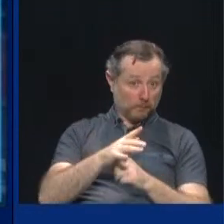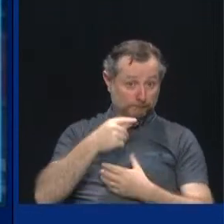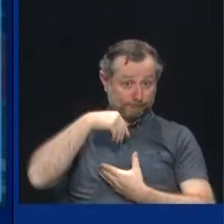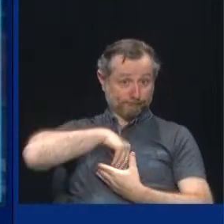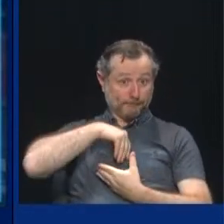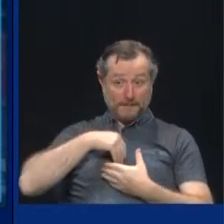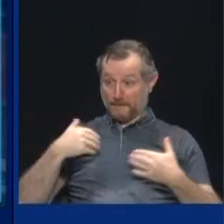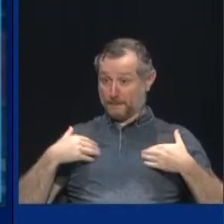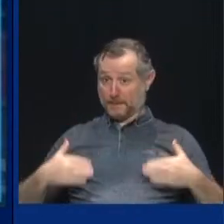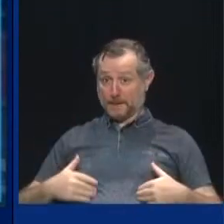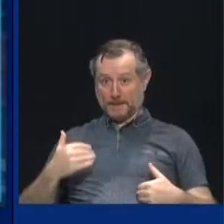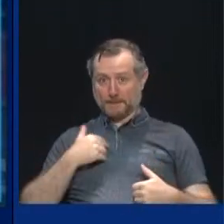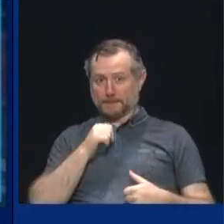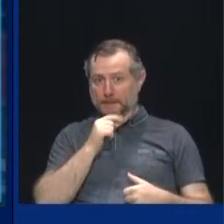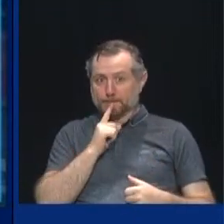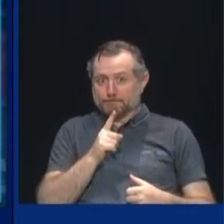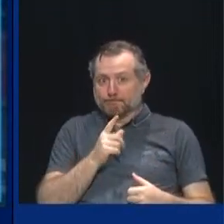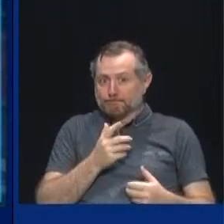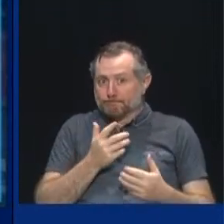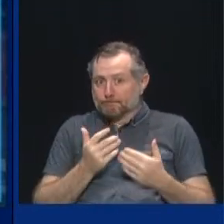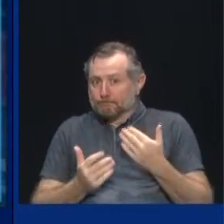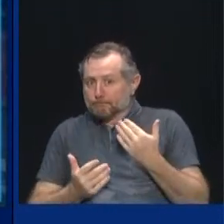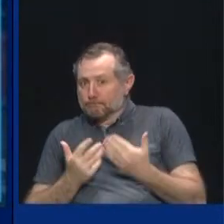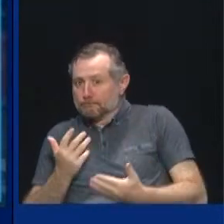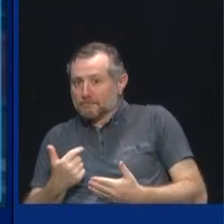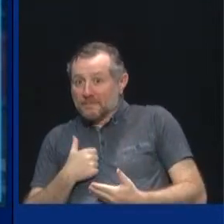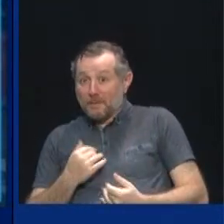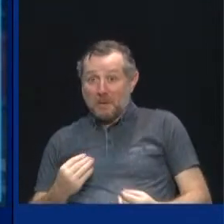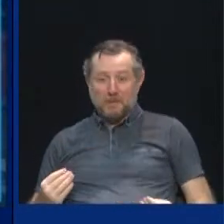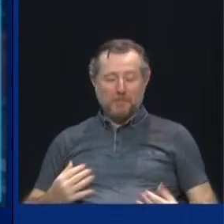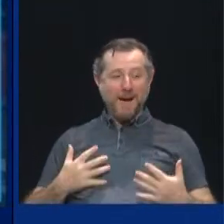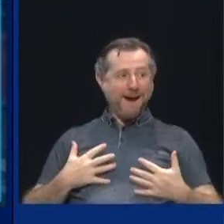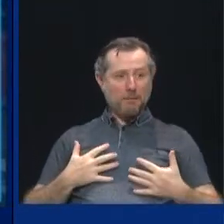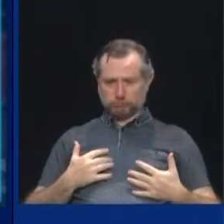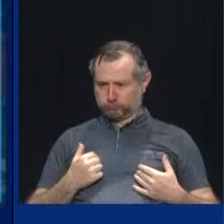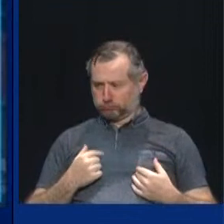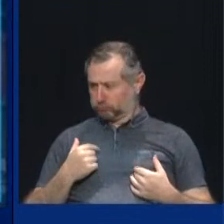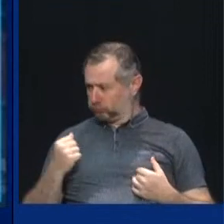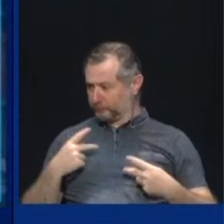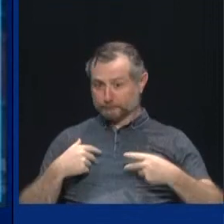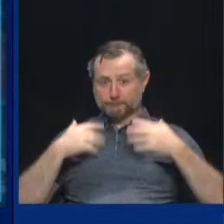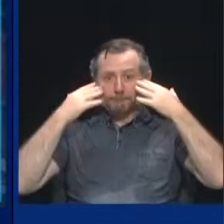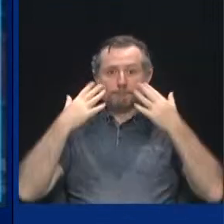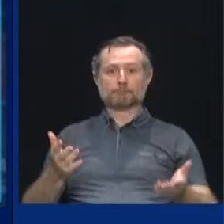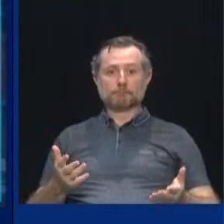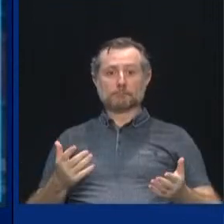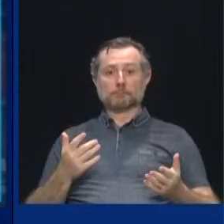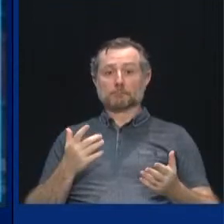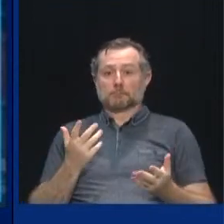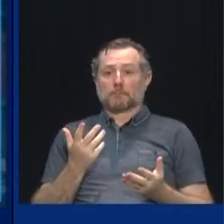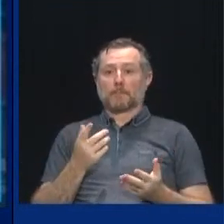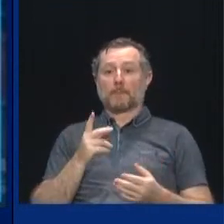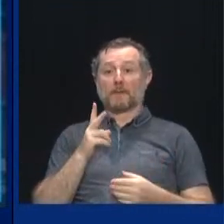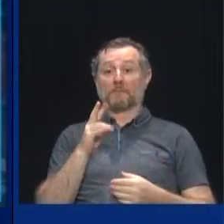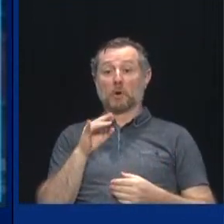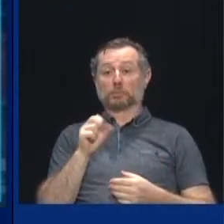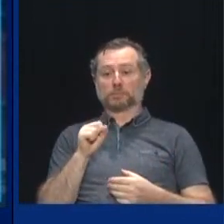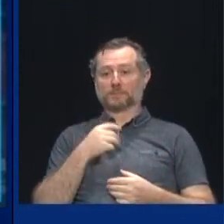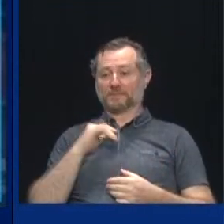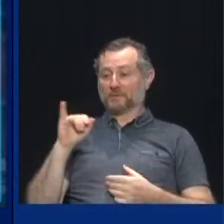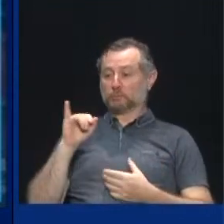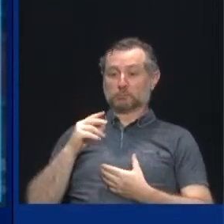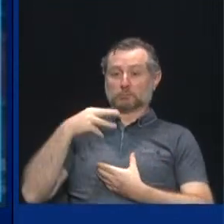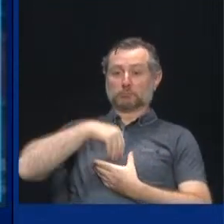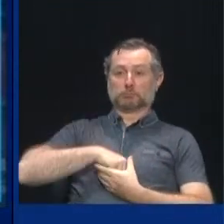something else, right? Once that virus is in your body, it's there. And it can have